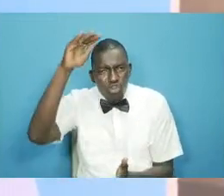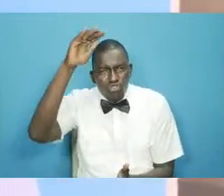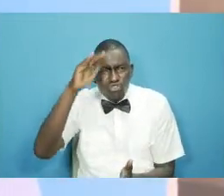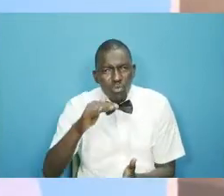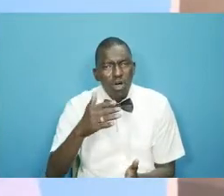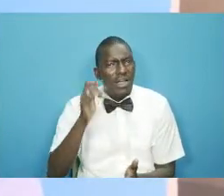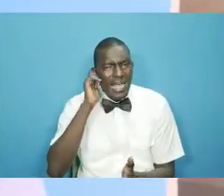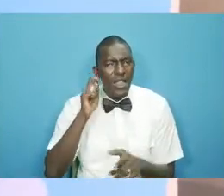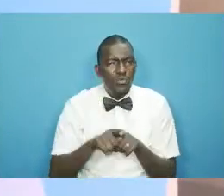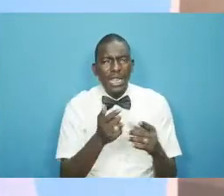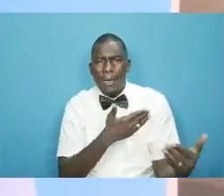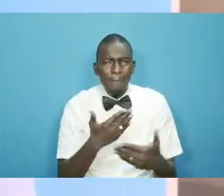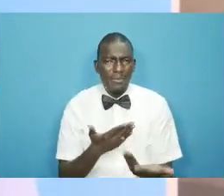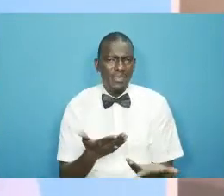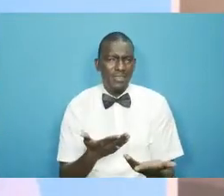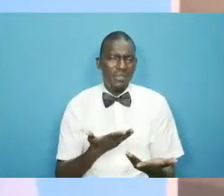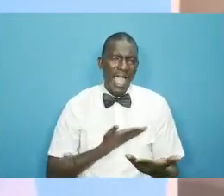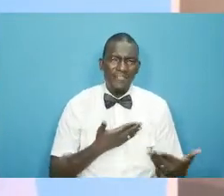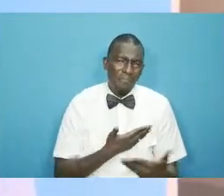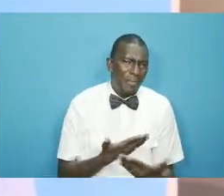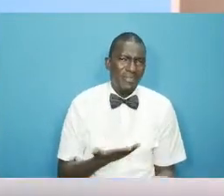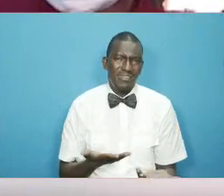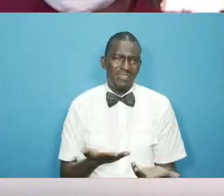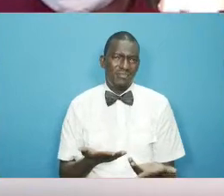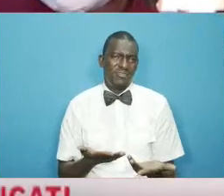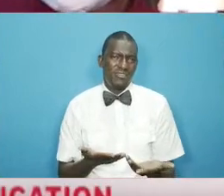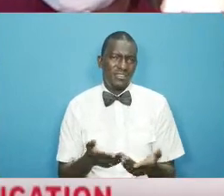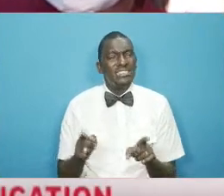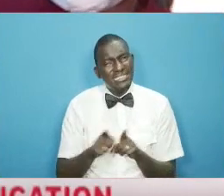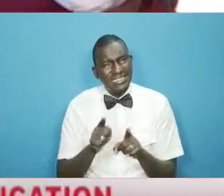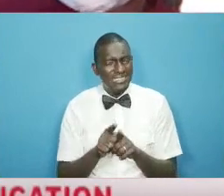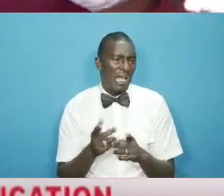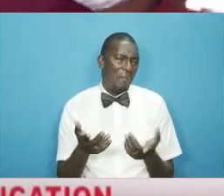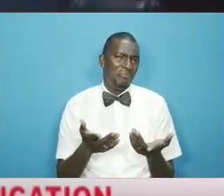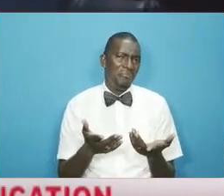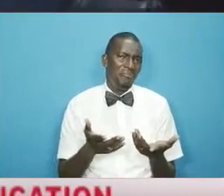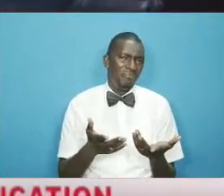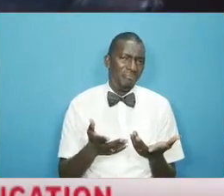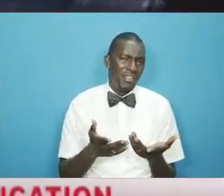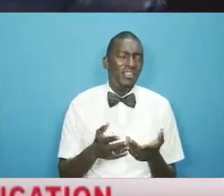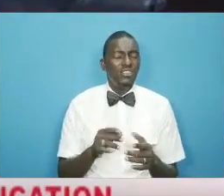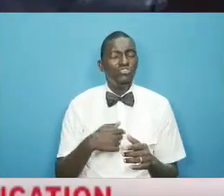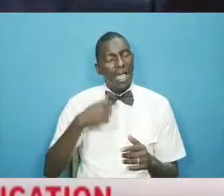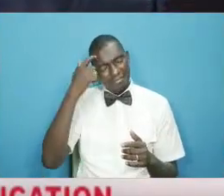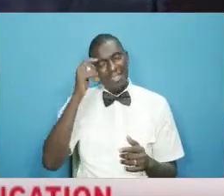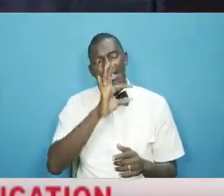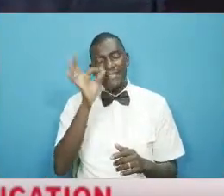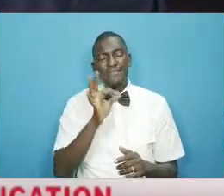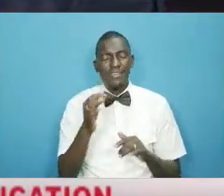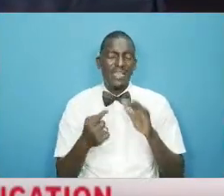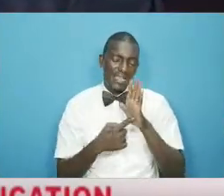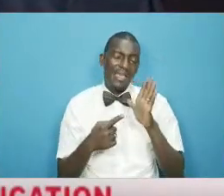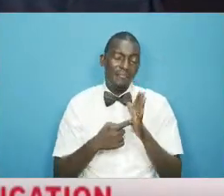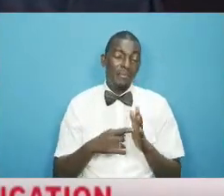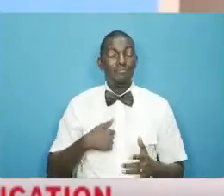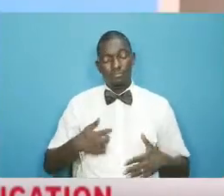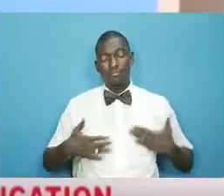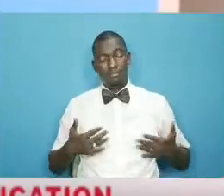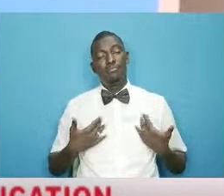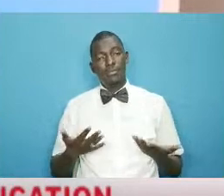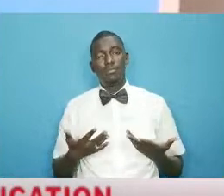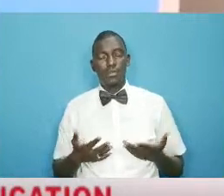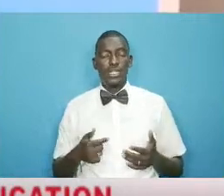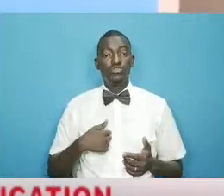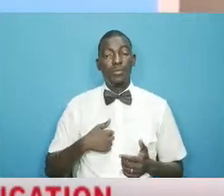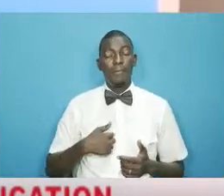a baby will have a baby, you understand? So that is very impressive. So